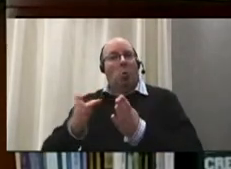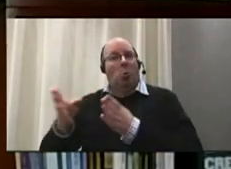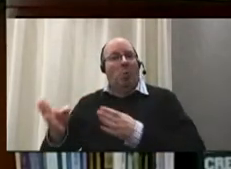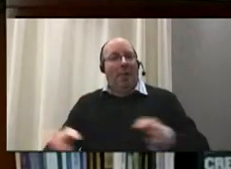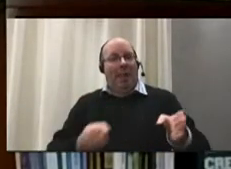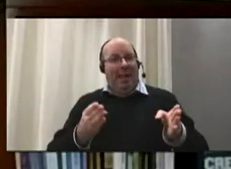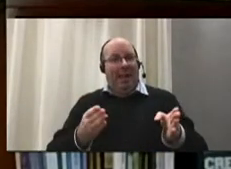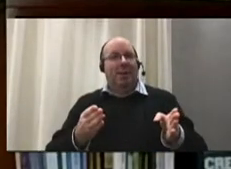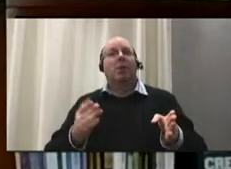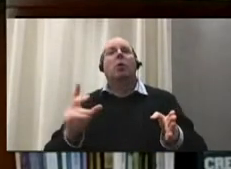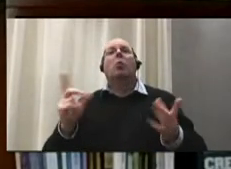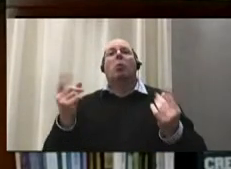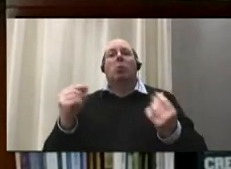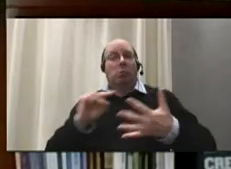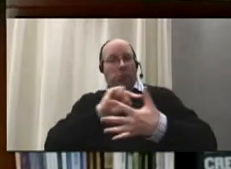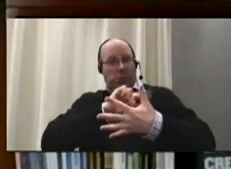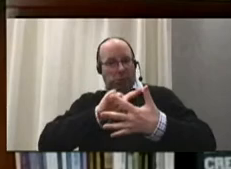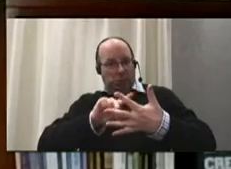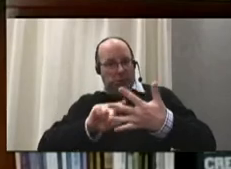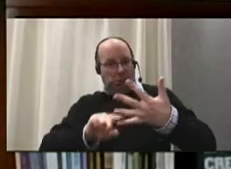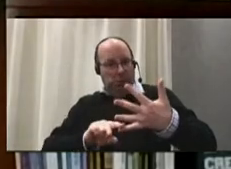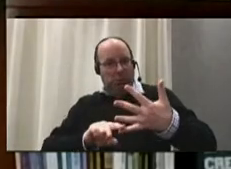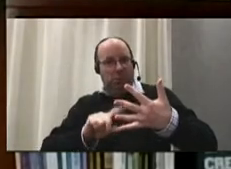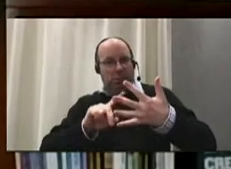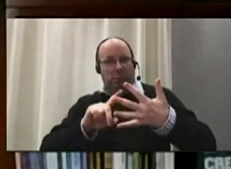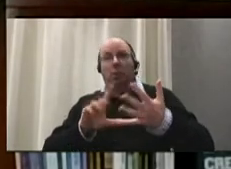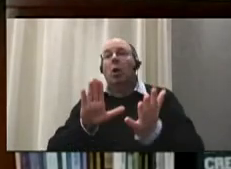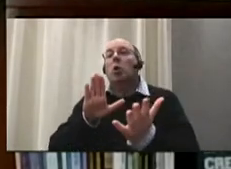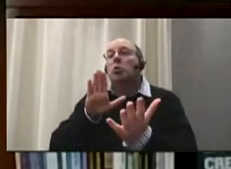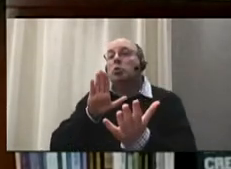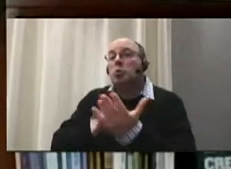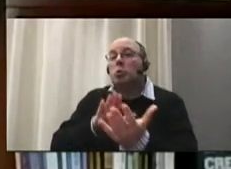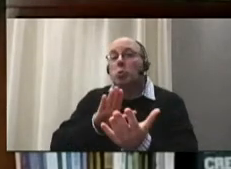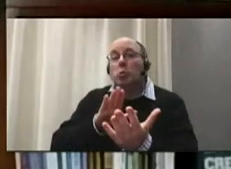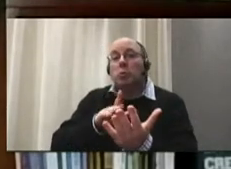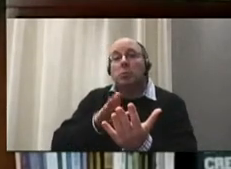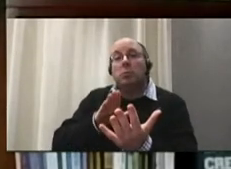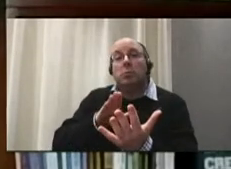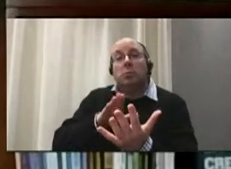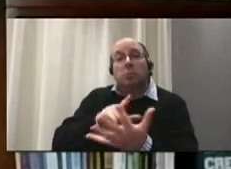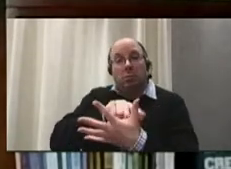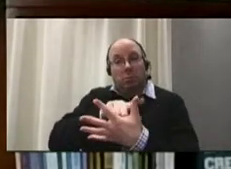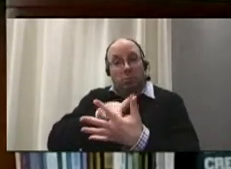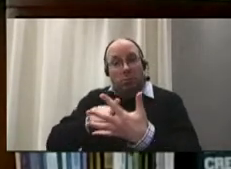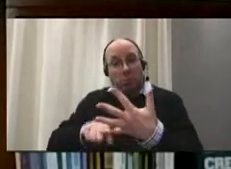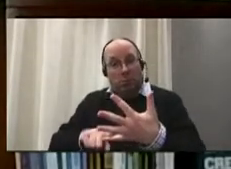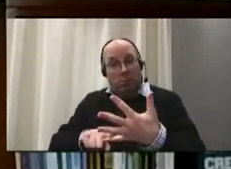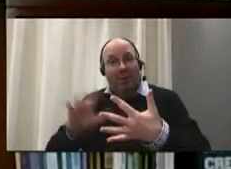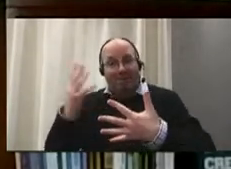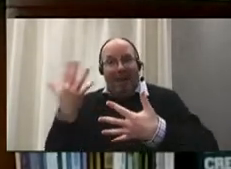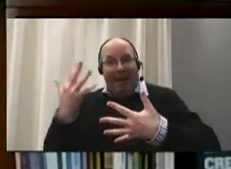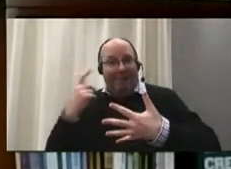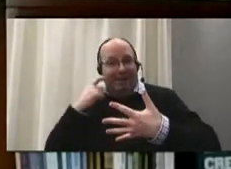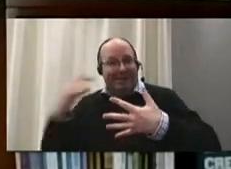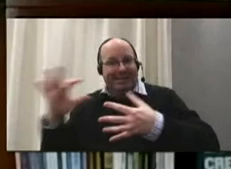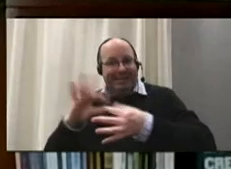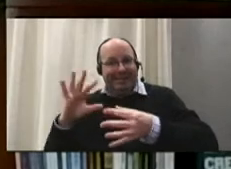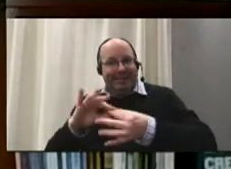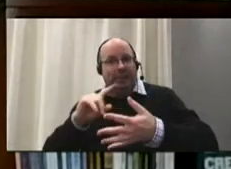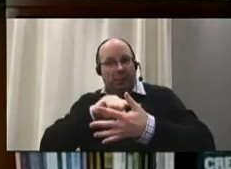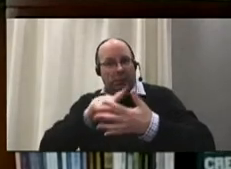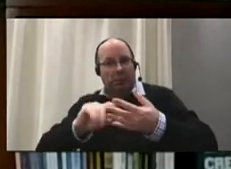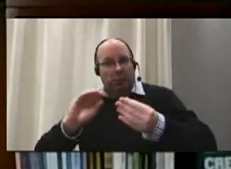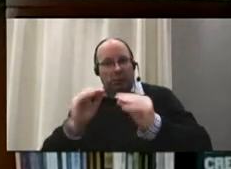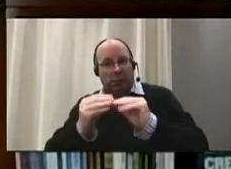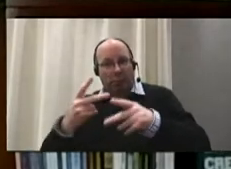have conversations with our schools when we look at all of those factors, those five factors, and look at the numbers and invite our schools